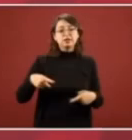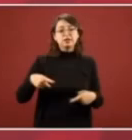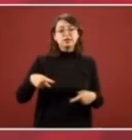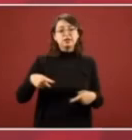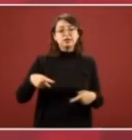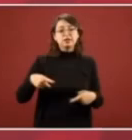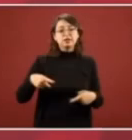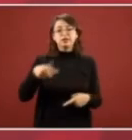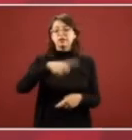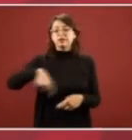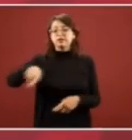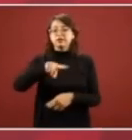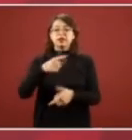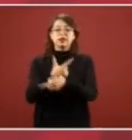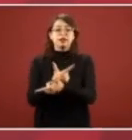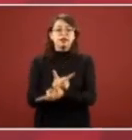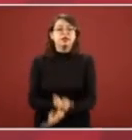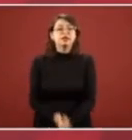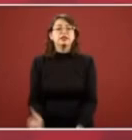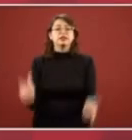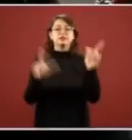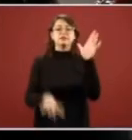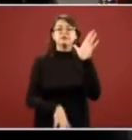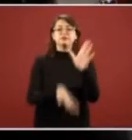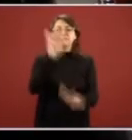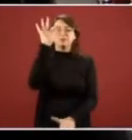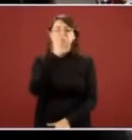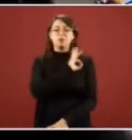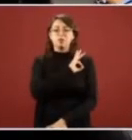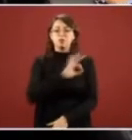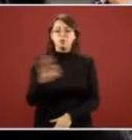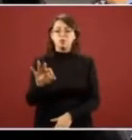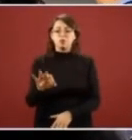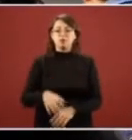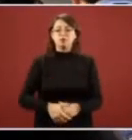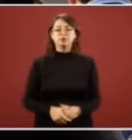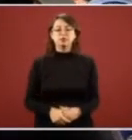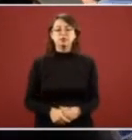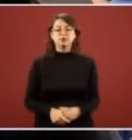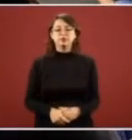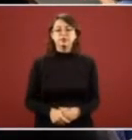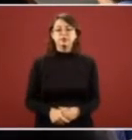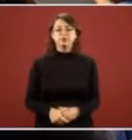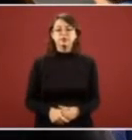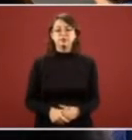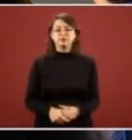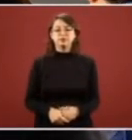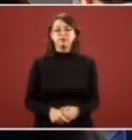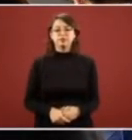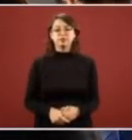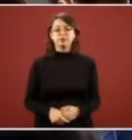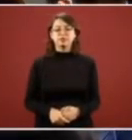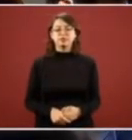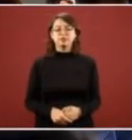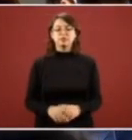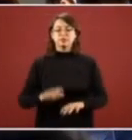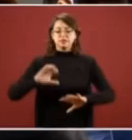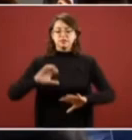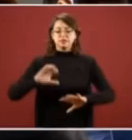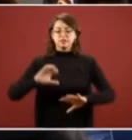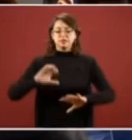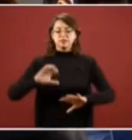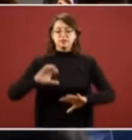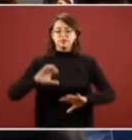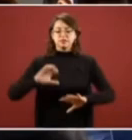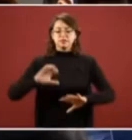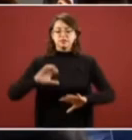select freely a sus autoridades, to their authorities, que no se utilice el dinero del presupuesto,